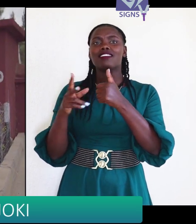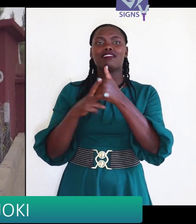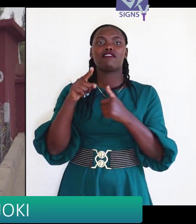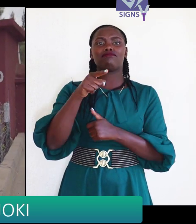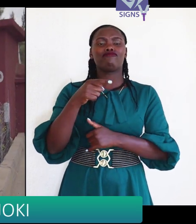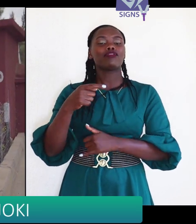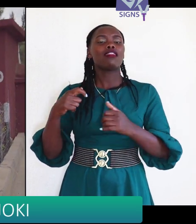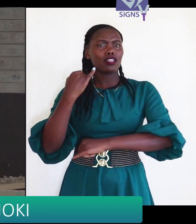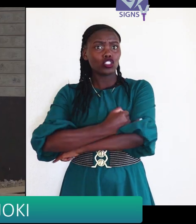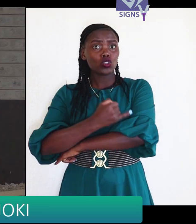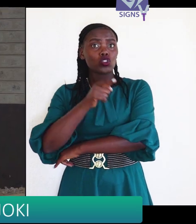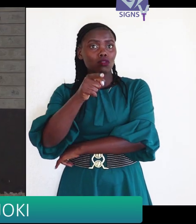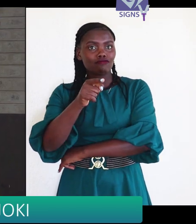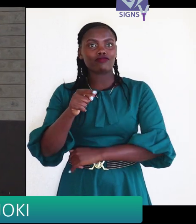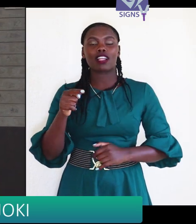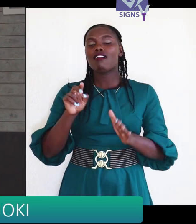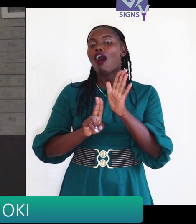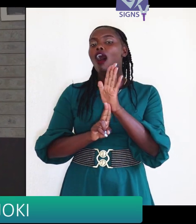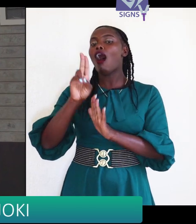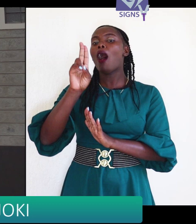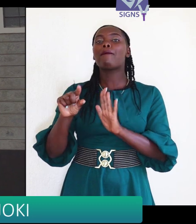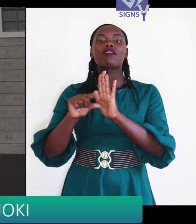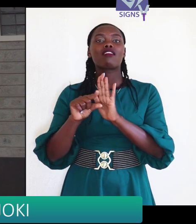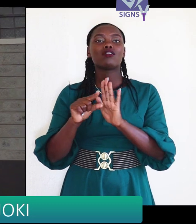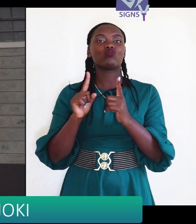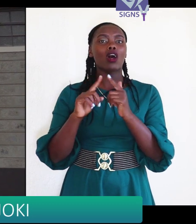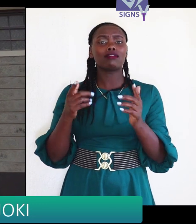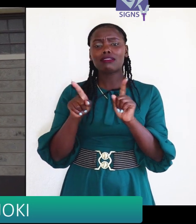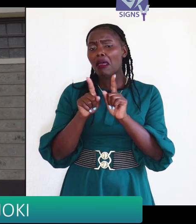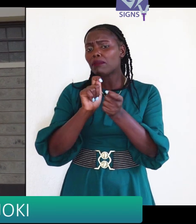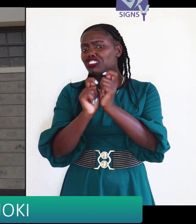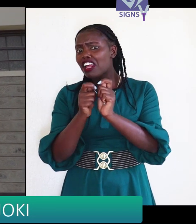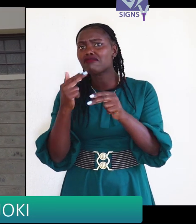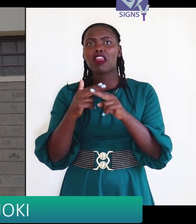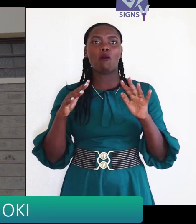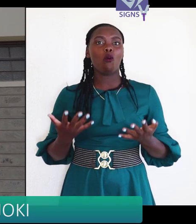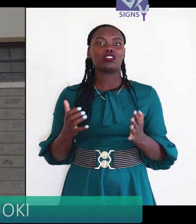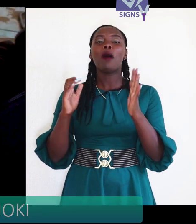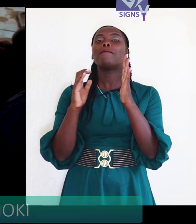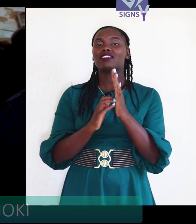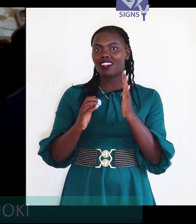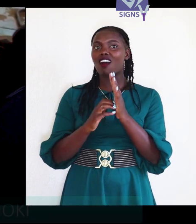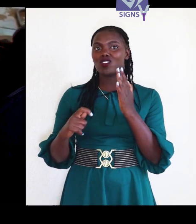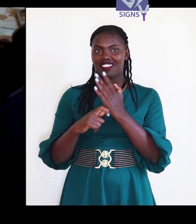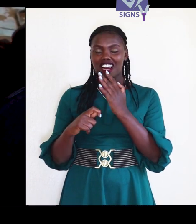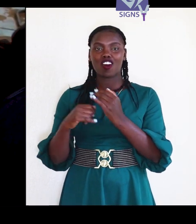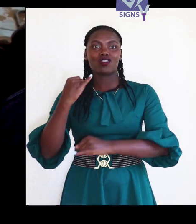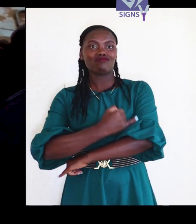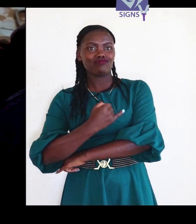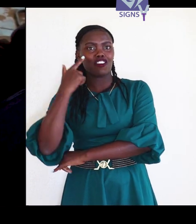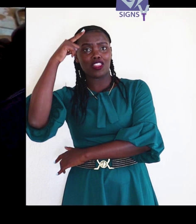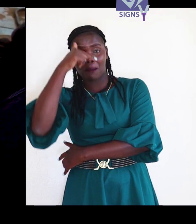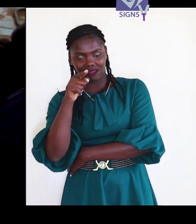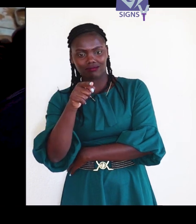and Central Africa, offering Kenya National Examination Council craft courses to the